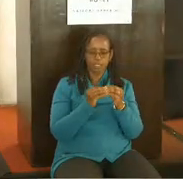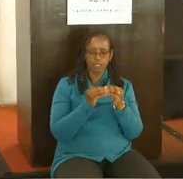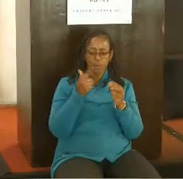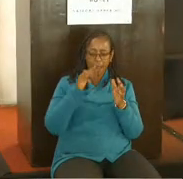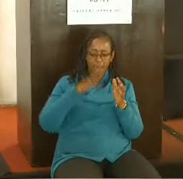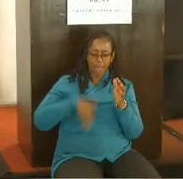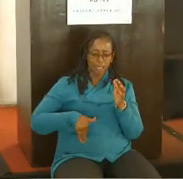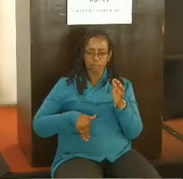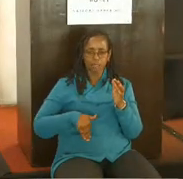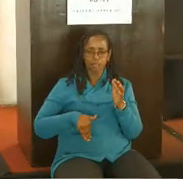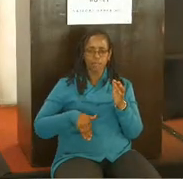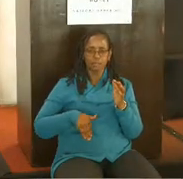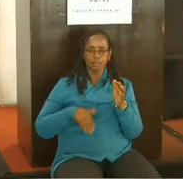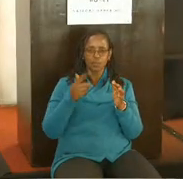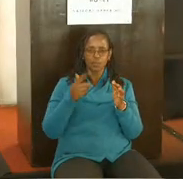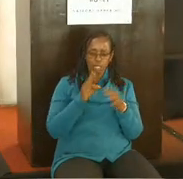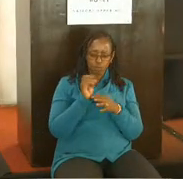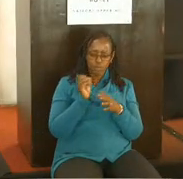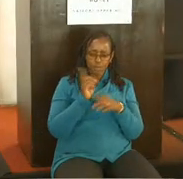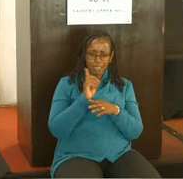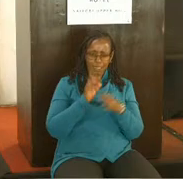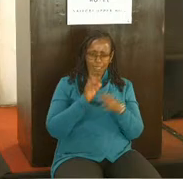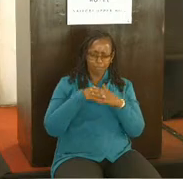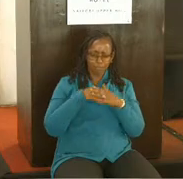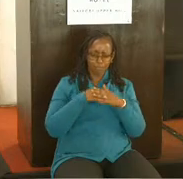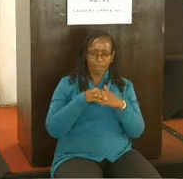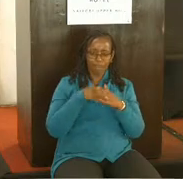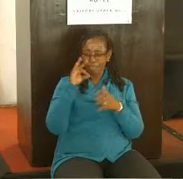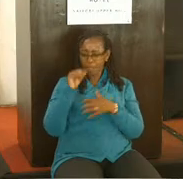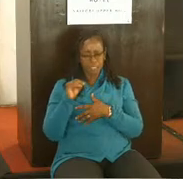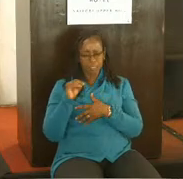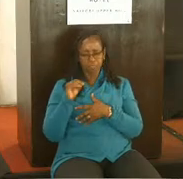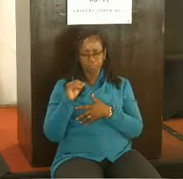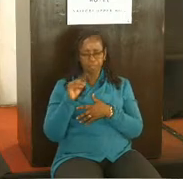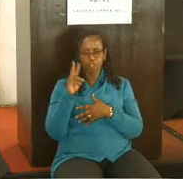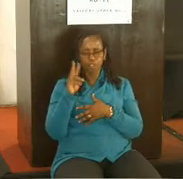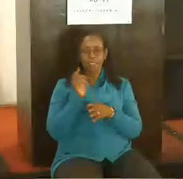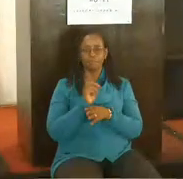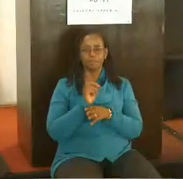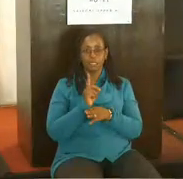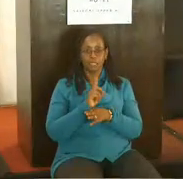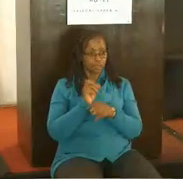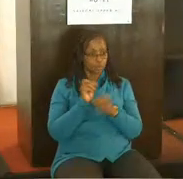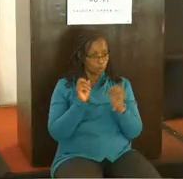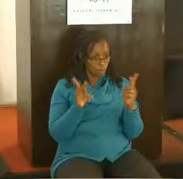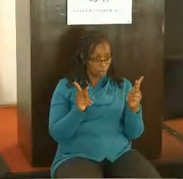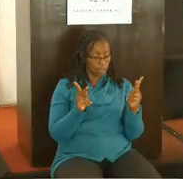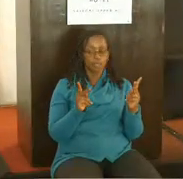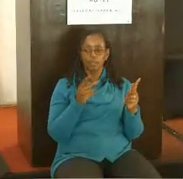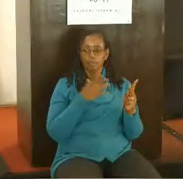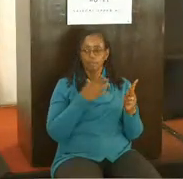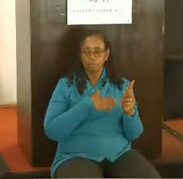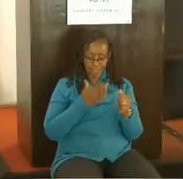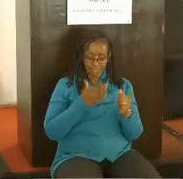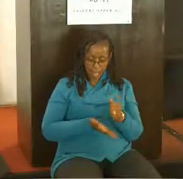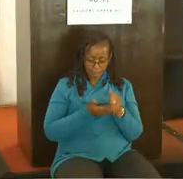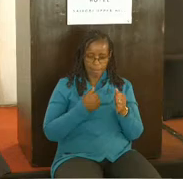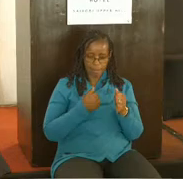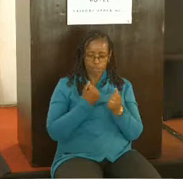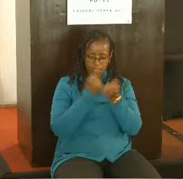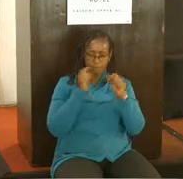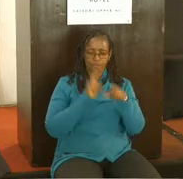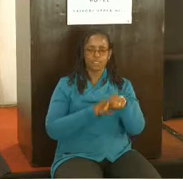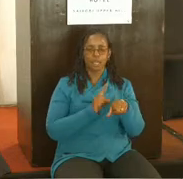so can we take 20 minutes for break instead of 30 minutes is that possible please help me to